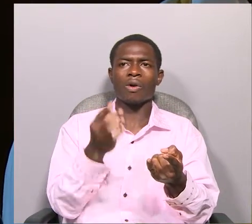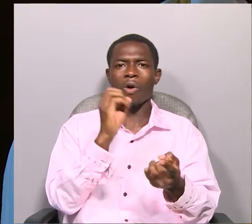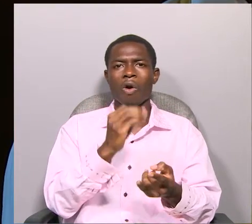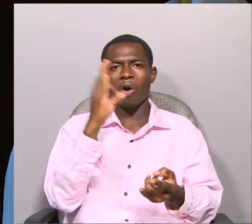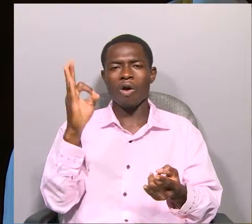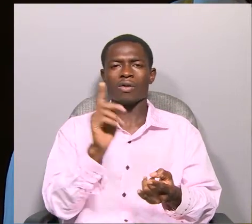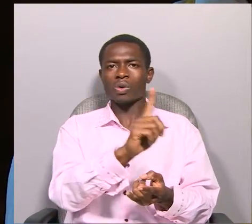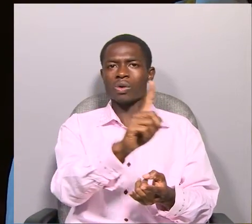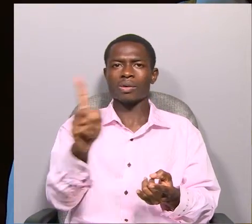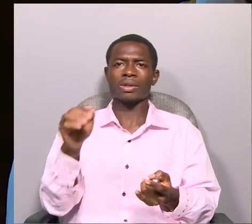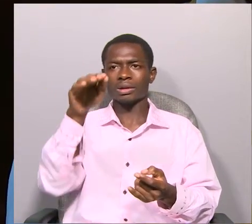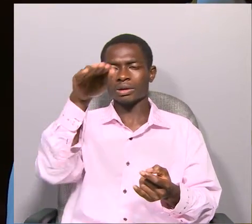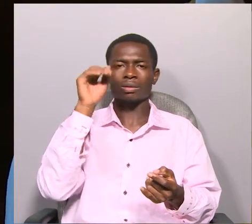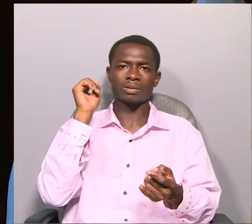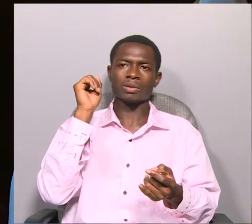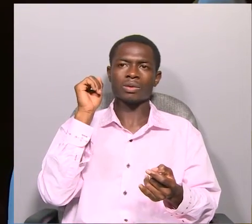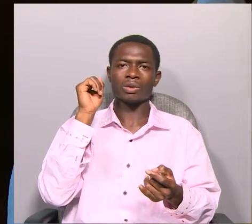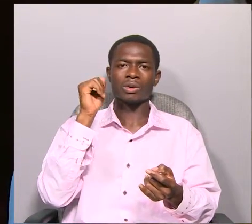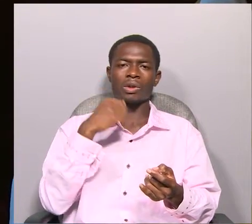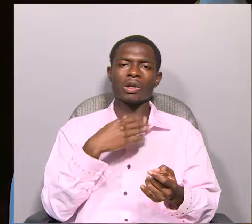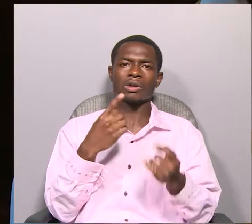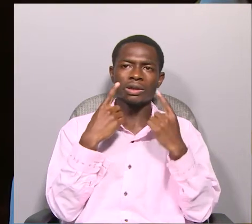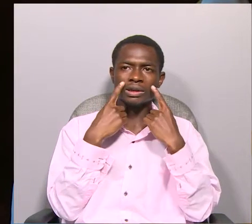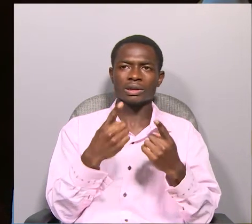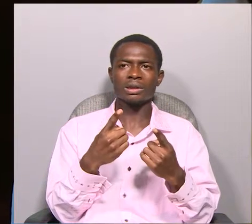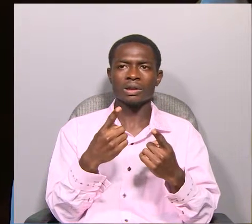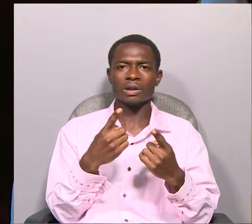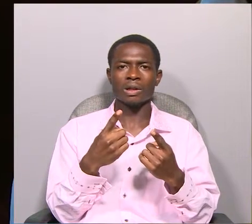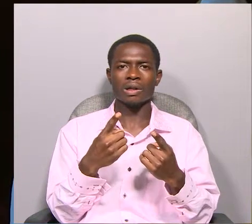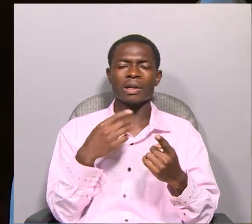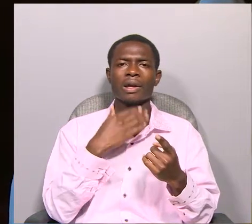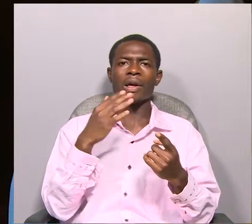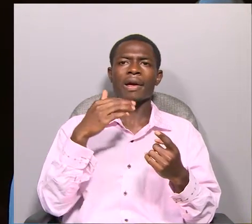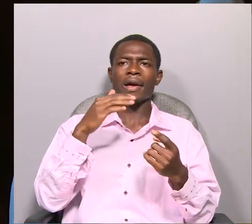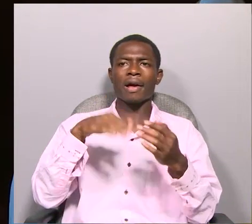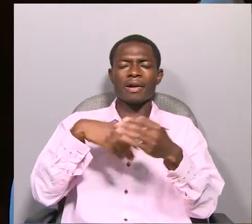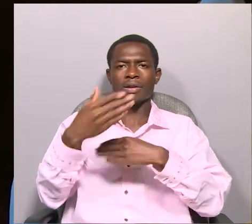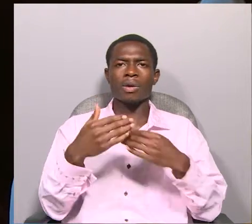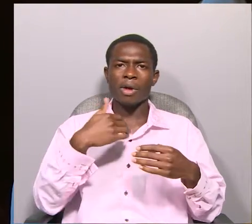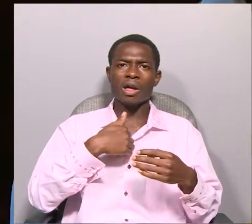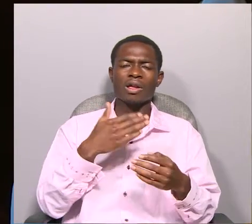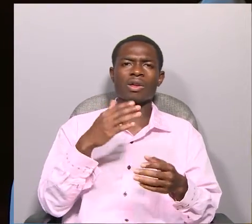minority of the youths of Zimbabwe, definitely due to economic hardships. So then,